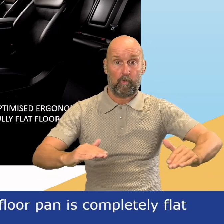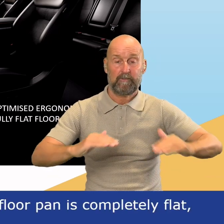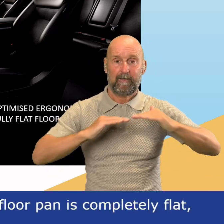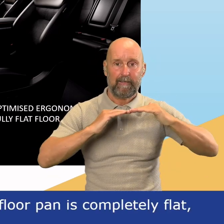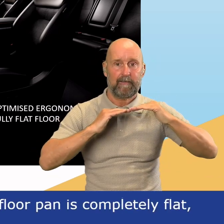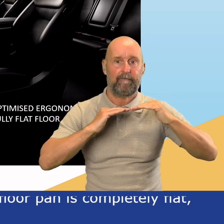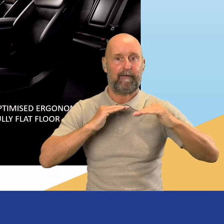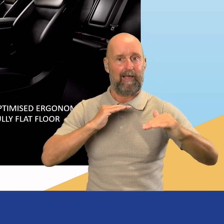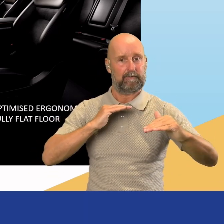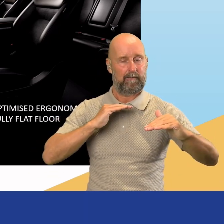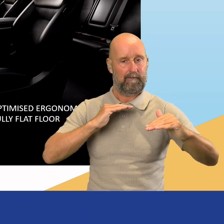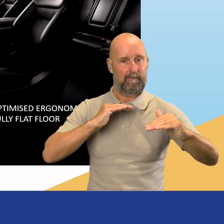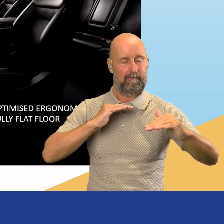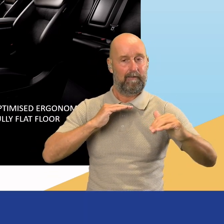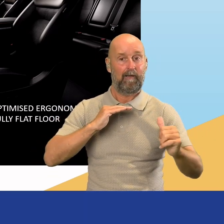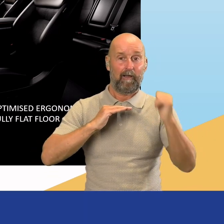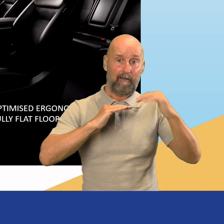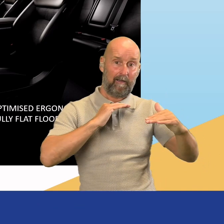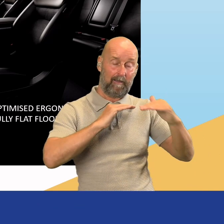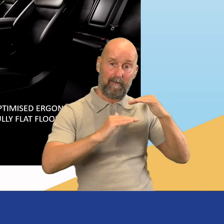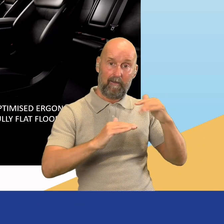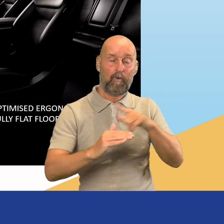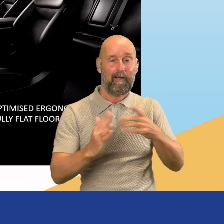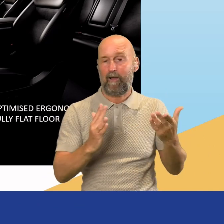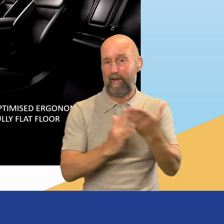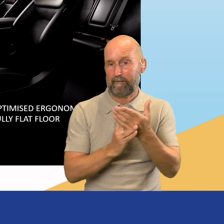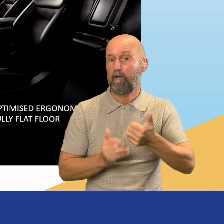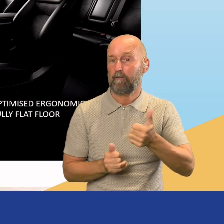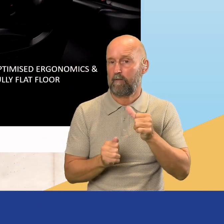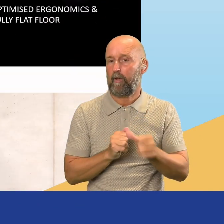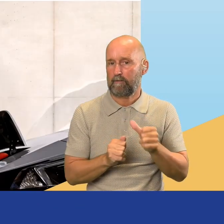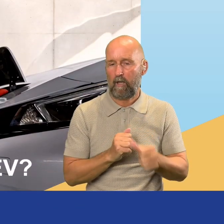across the front of the car and the rear of the car, really helping access as well.